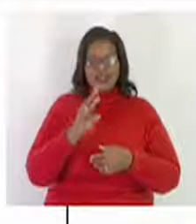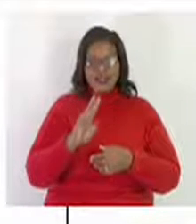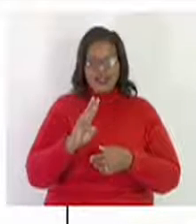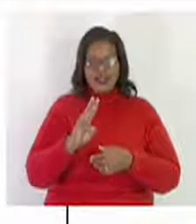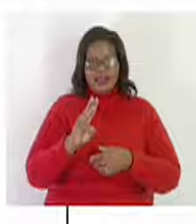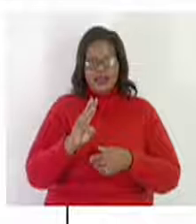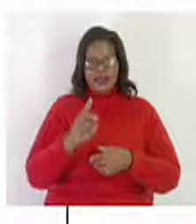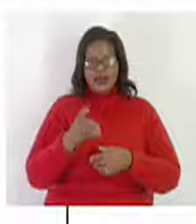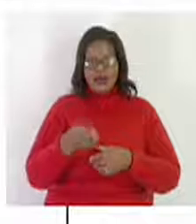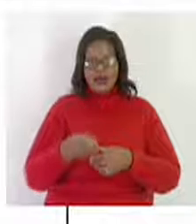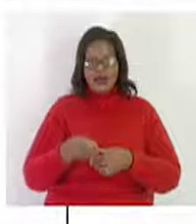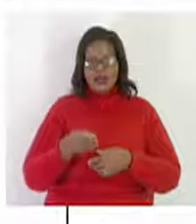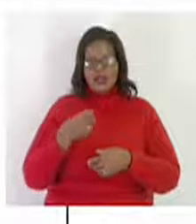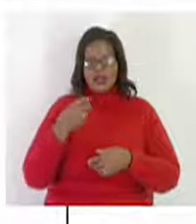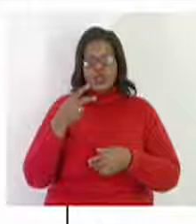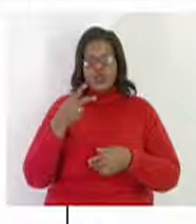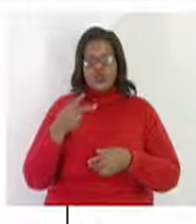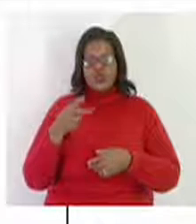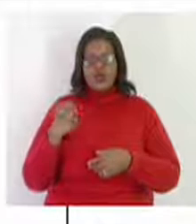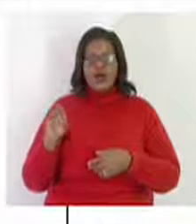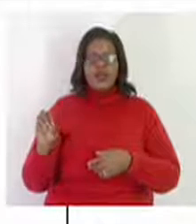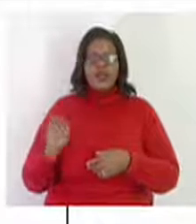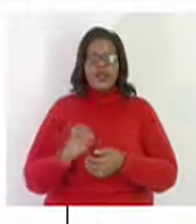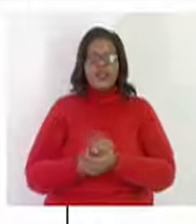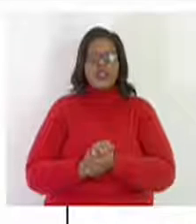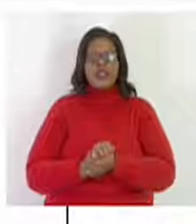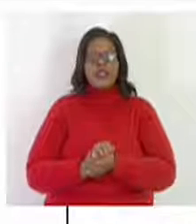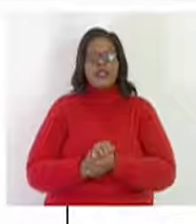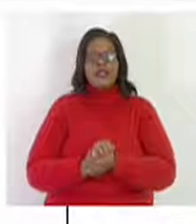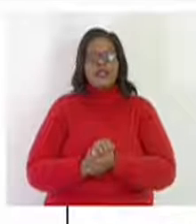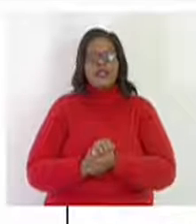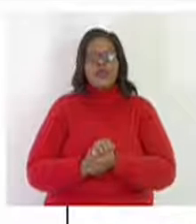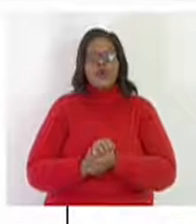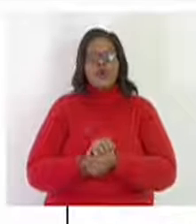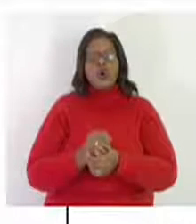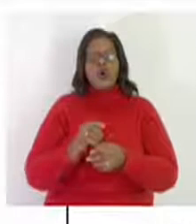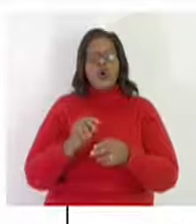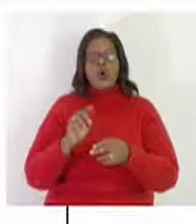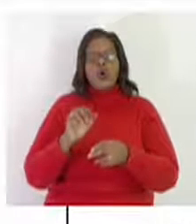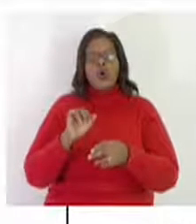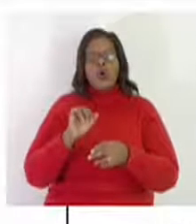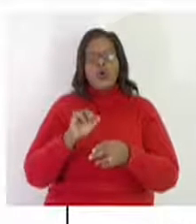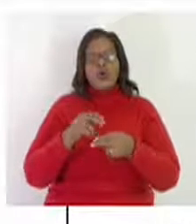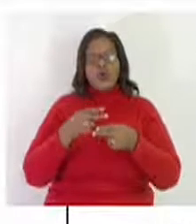46,200. So the sign which is used there is